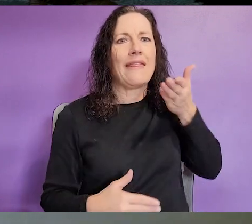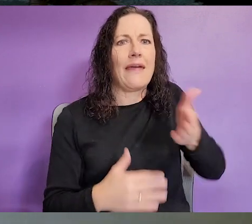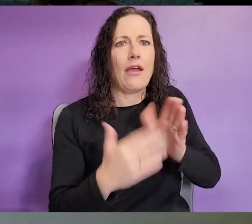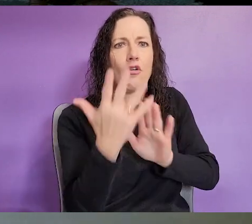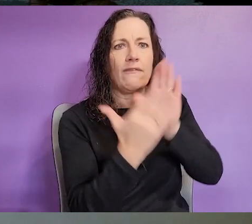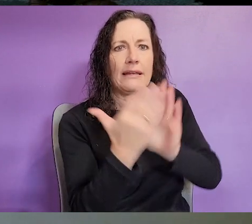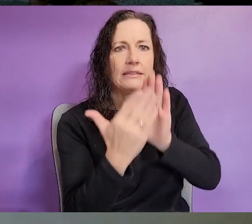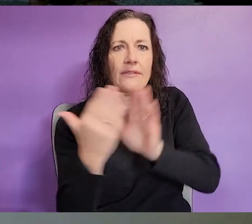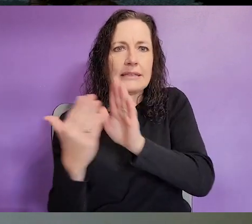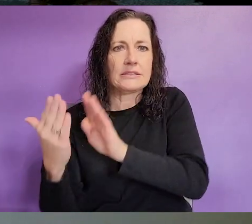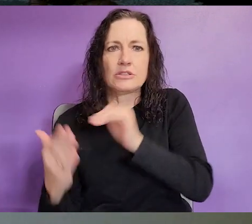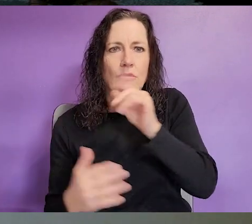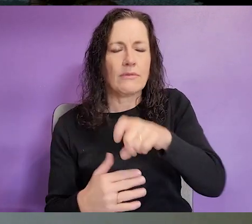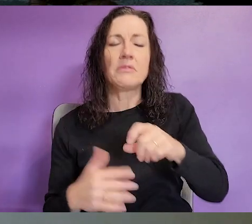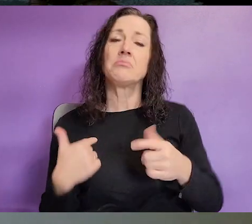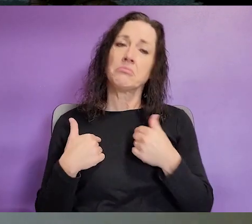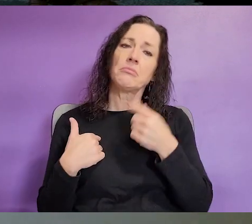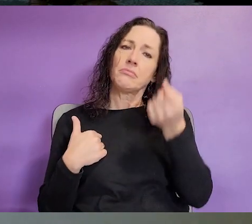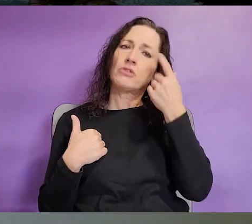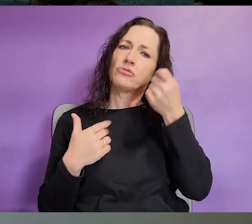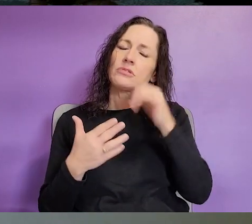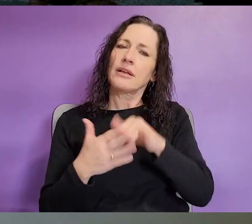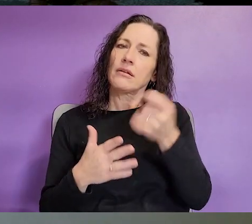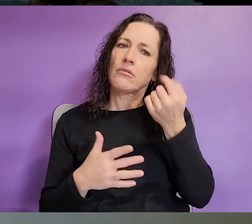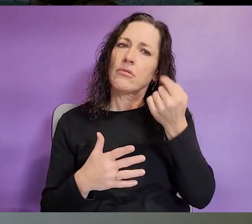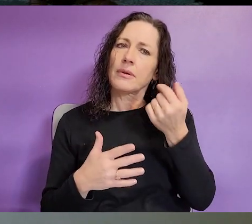I understand that in some regards,